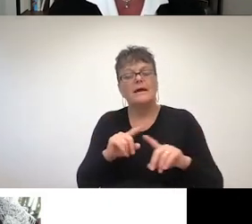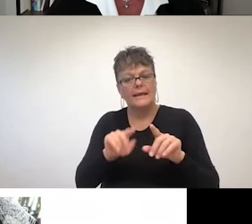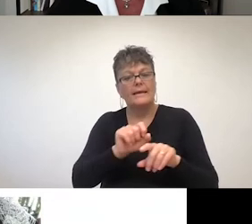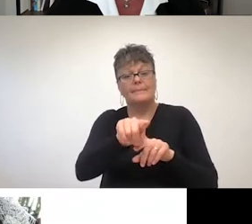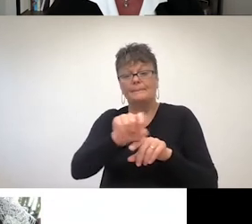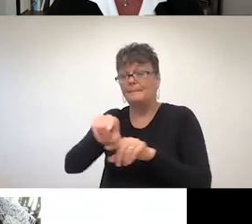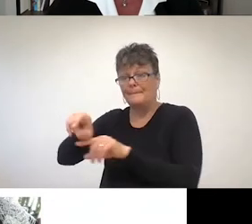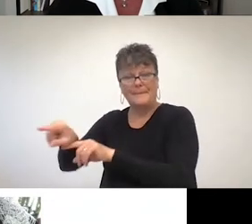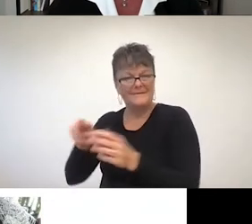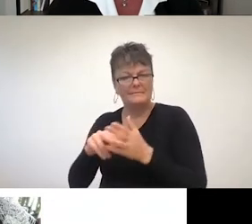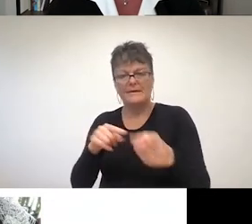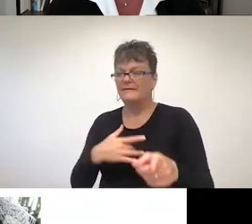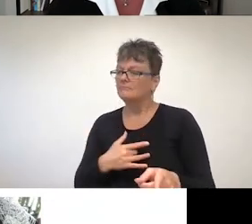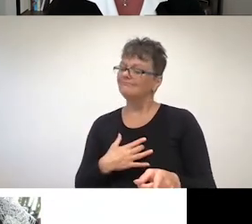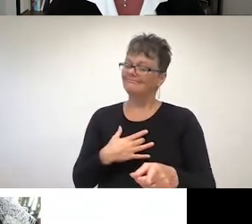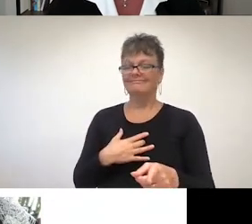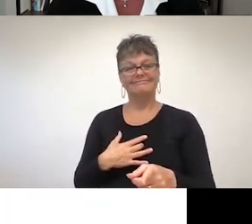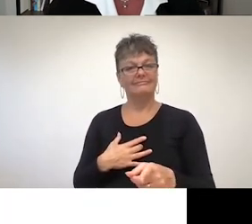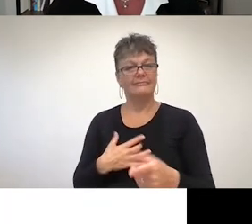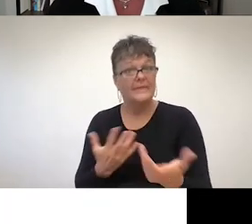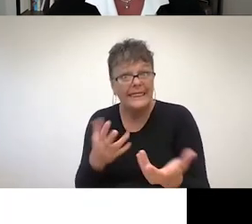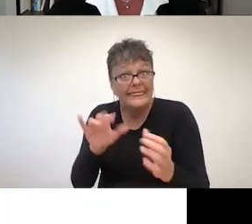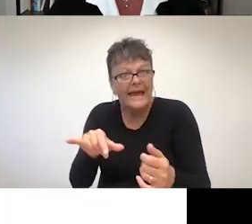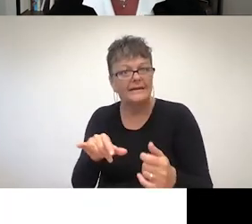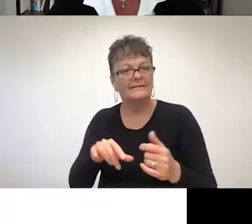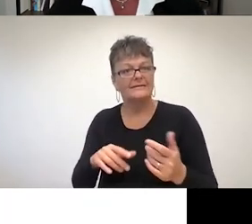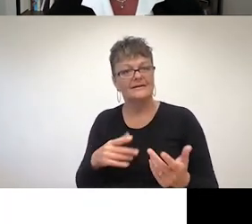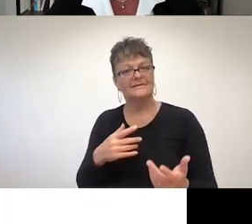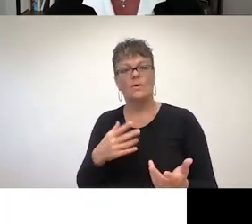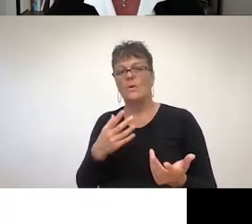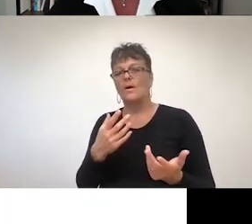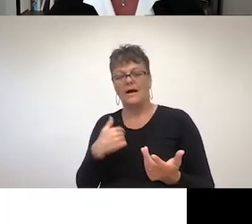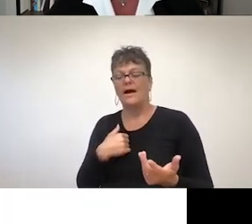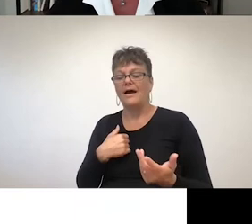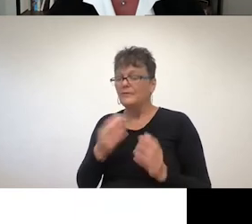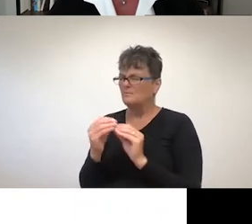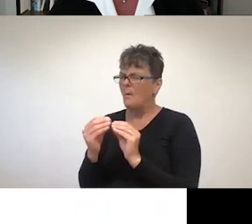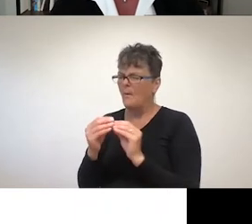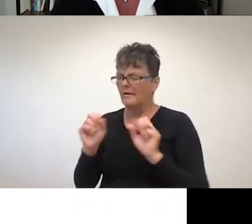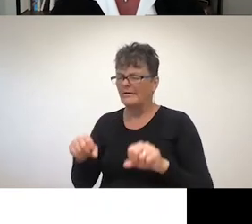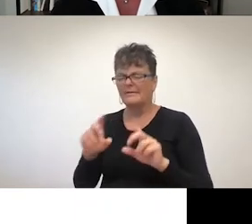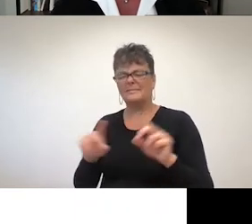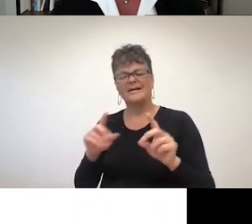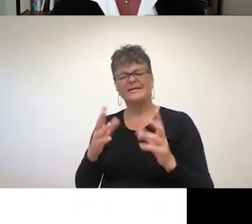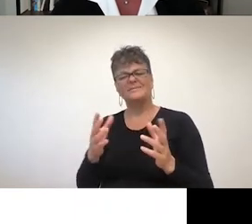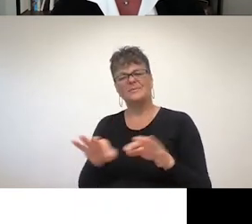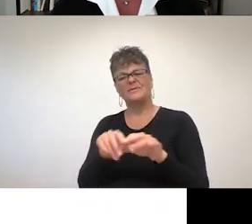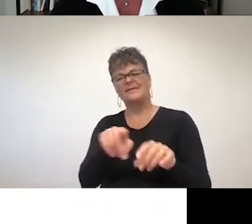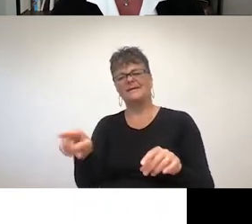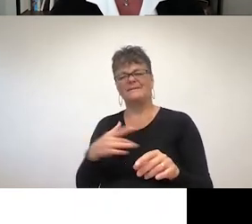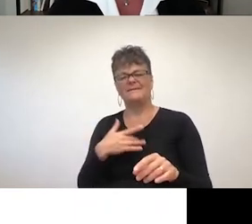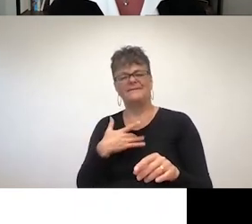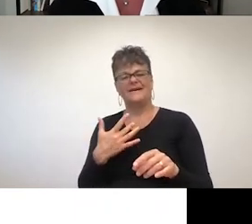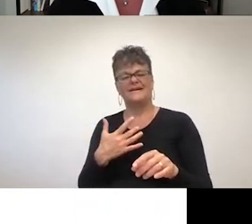know a little bit more about who you are. And then it's more than just you and your students. It's also important to help students get to know